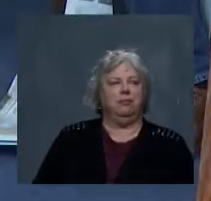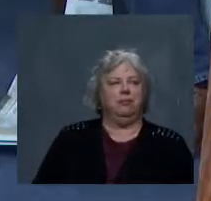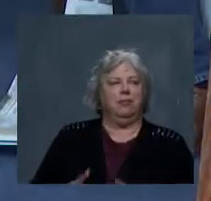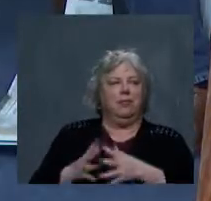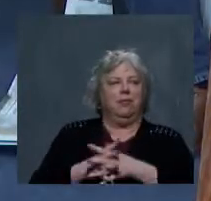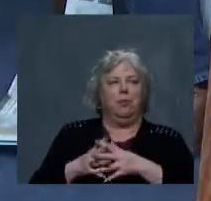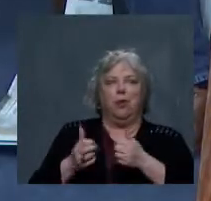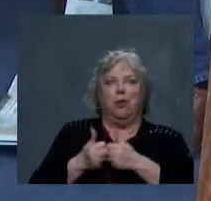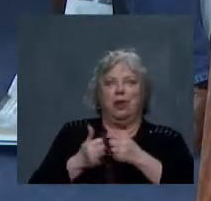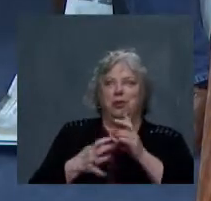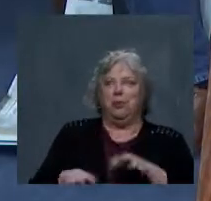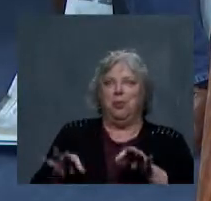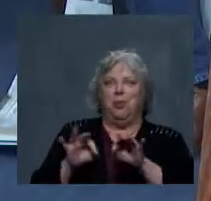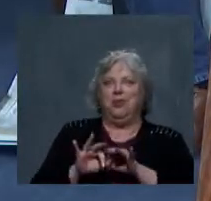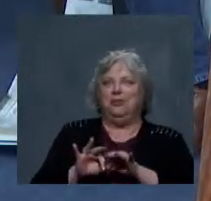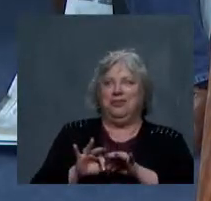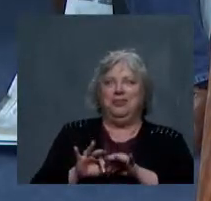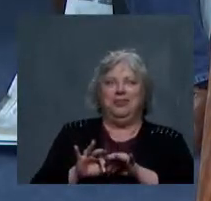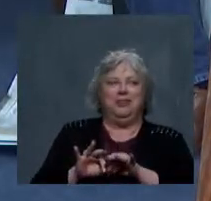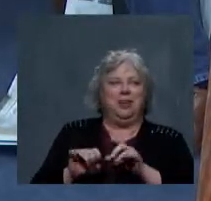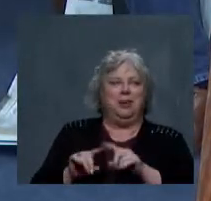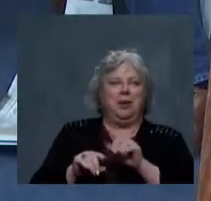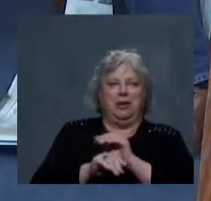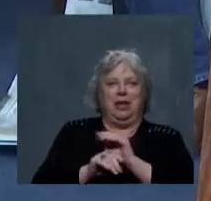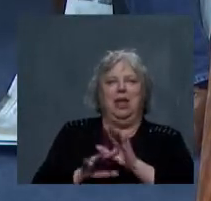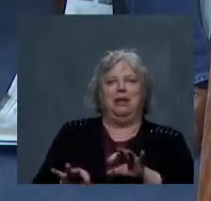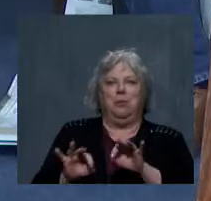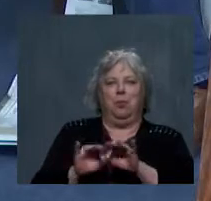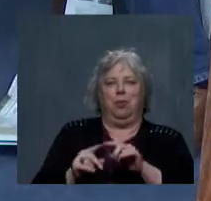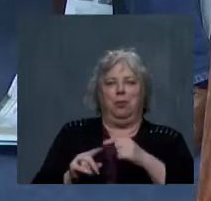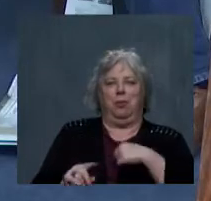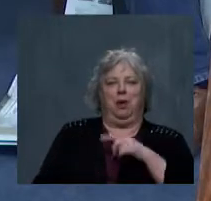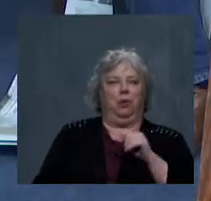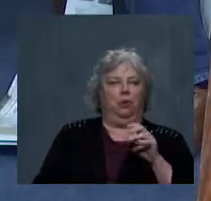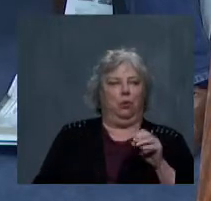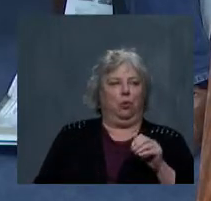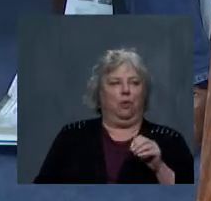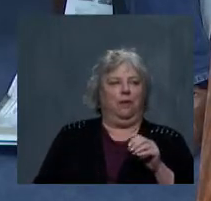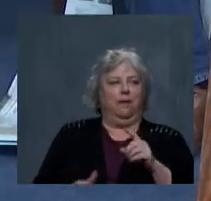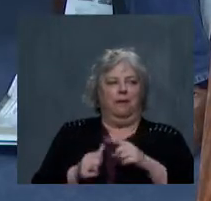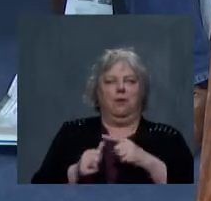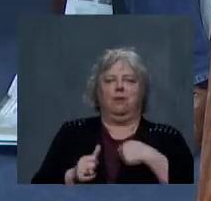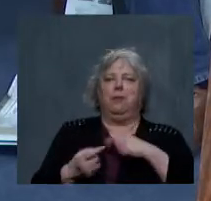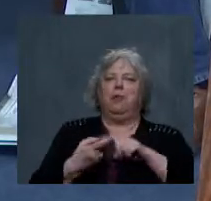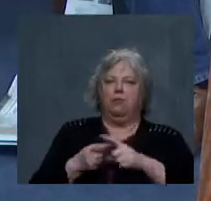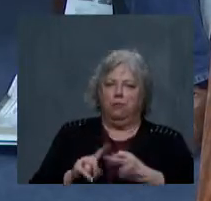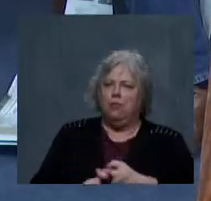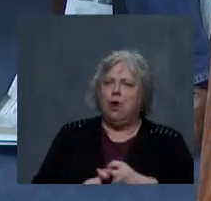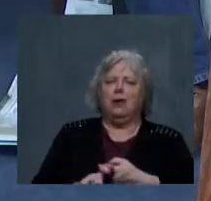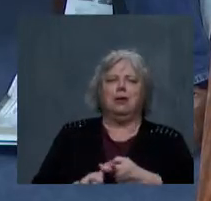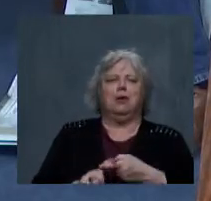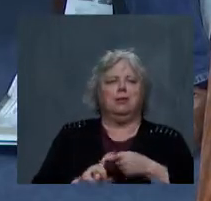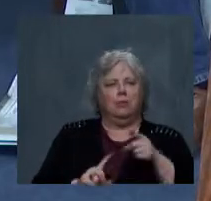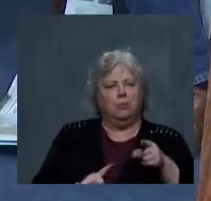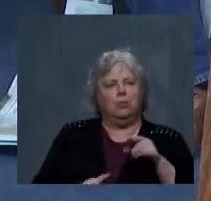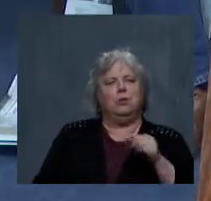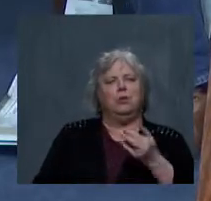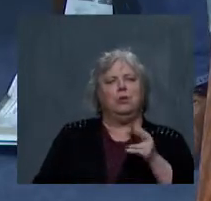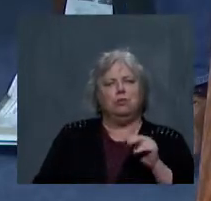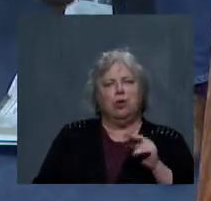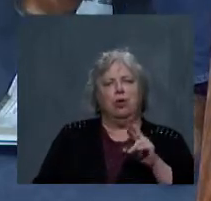Football game is important, but tonight's important to me, too. I'm a friend of John Reeves,